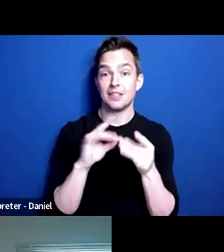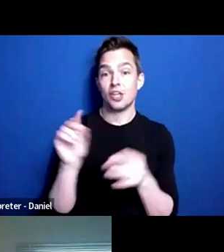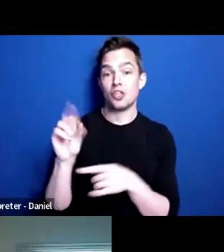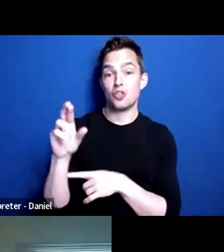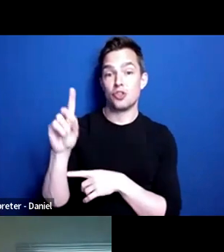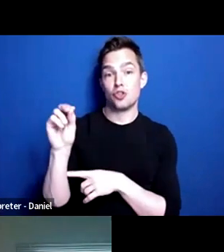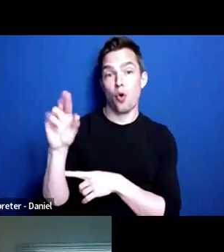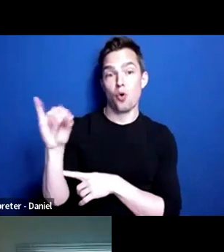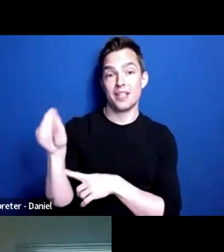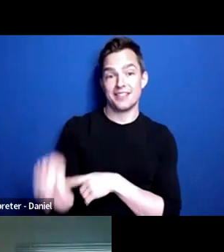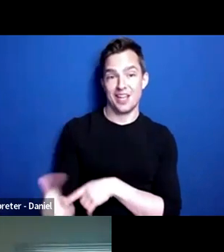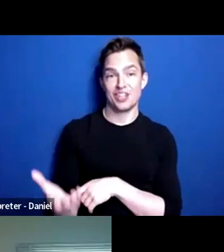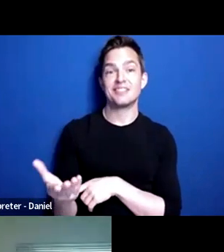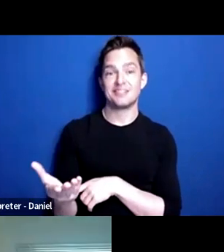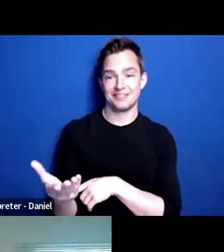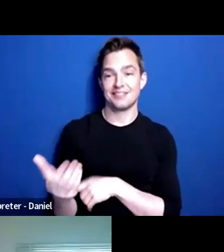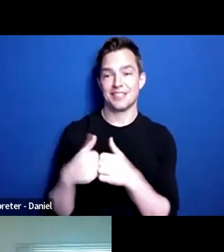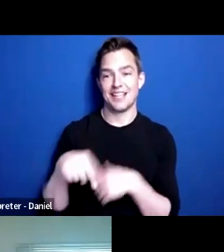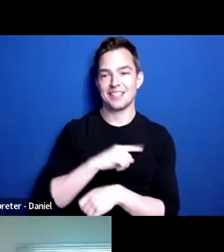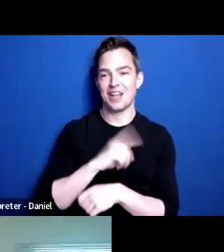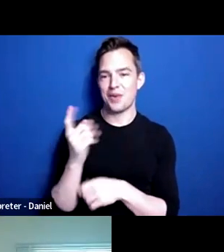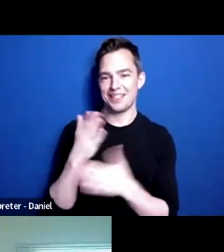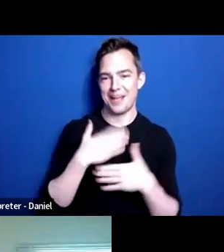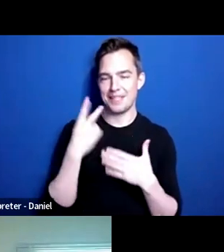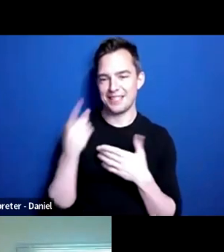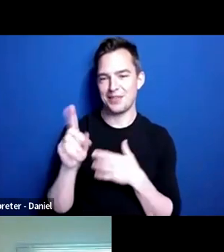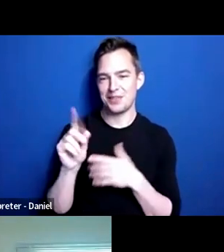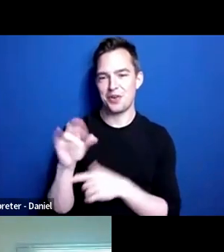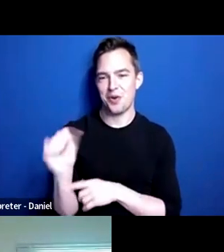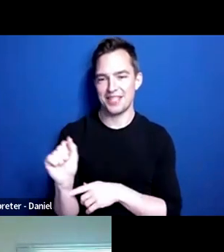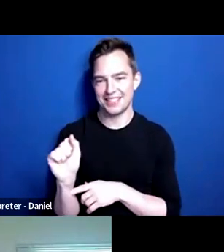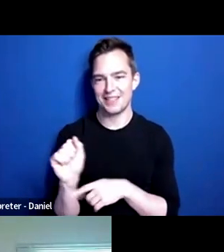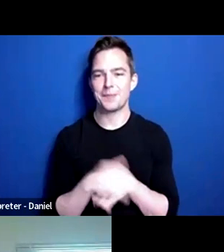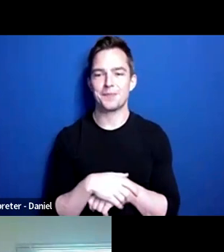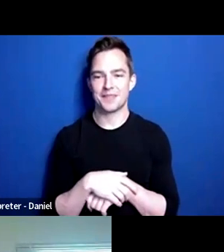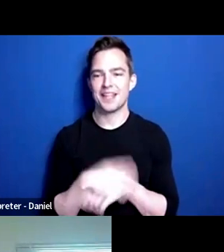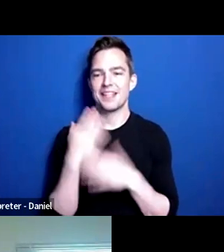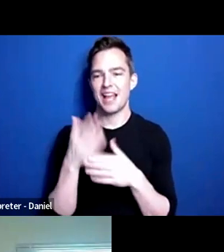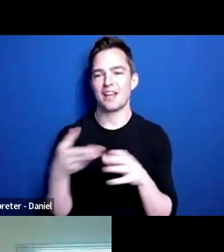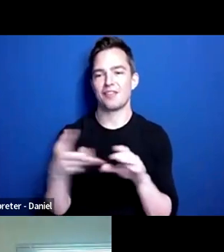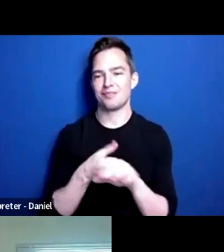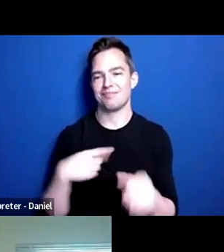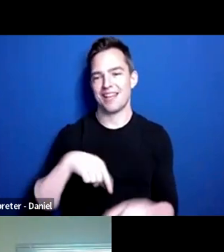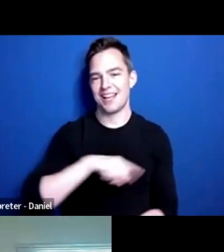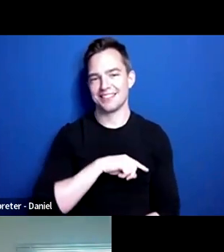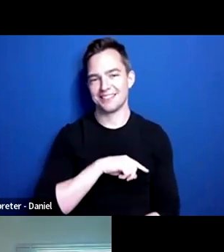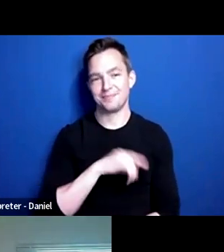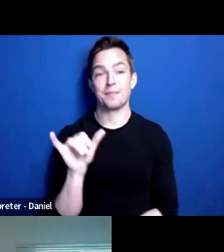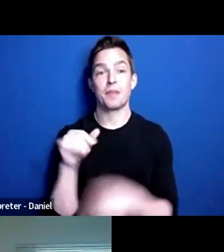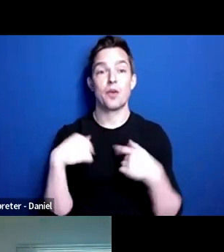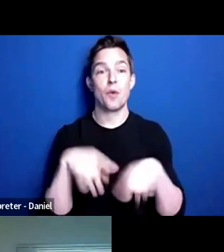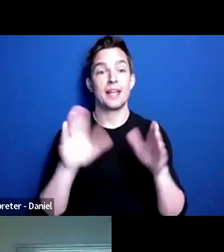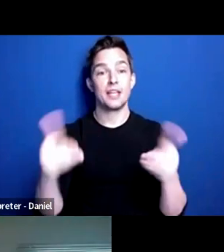with us here, which I'm always happy to see you, Doris. Thank you for being with us. And as I